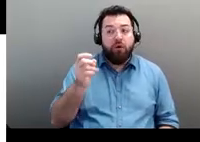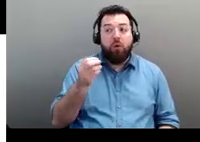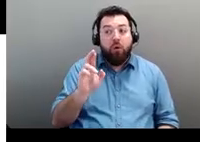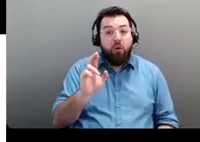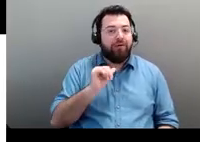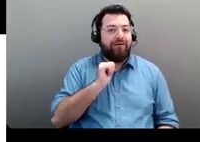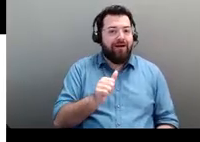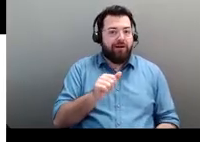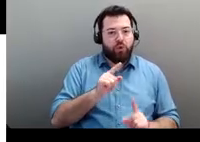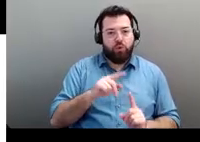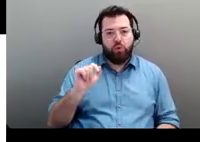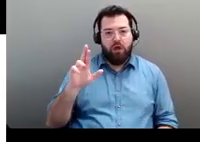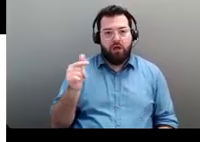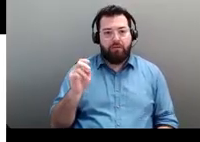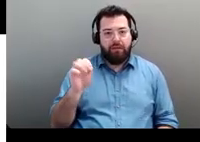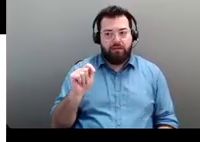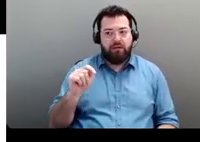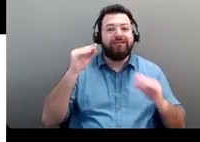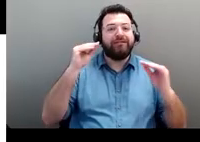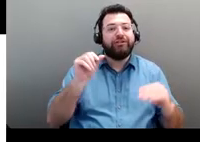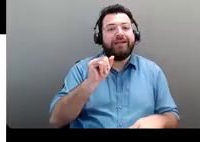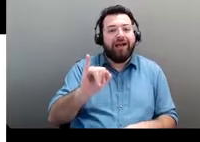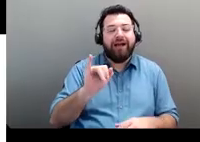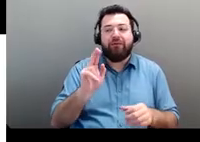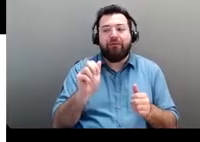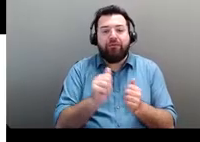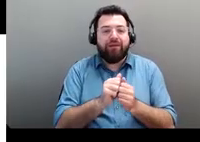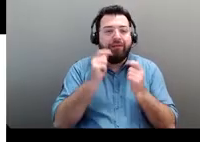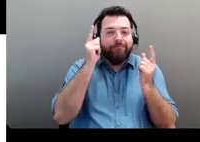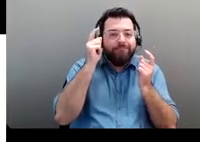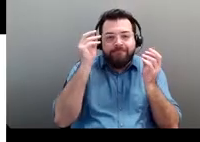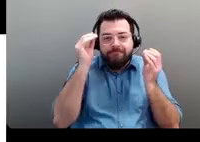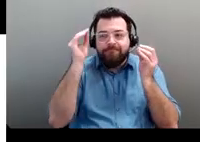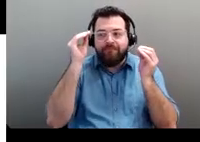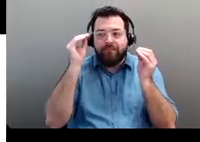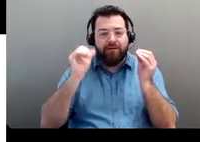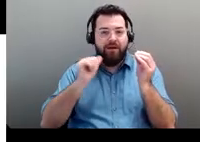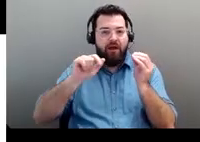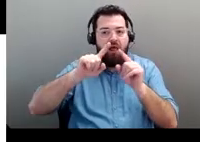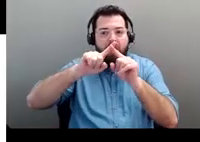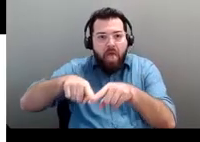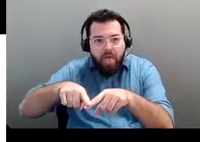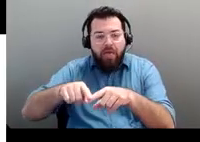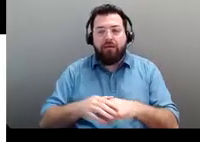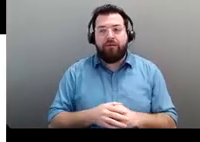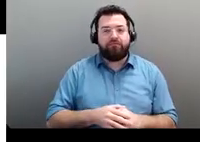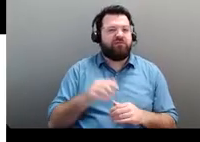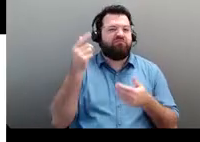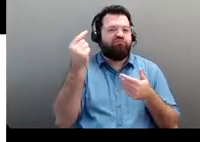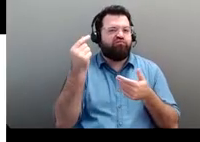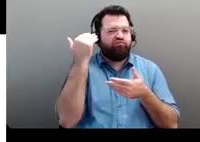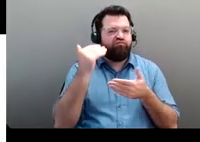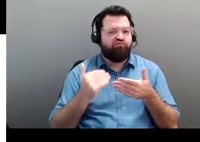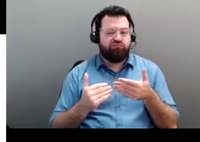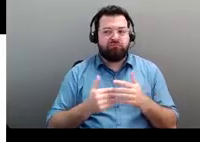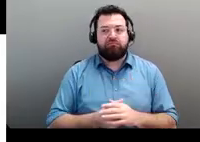discernment, not dependency. So here's the agenda, kind of an outline that I have for